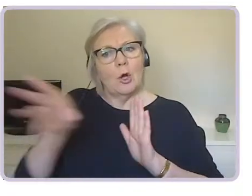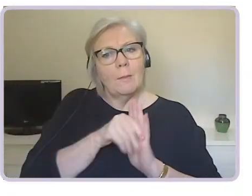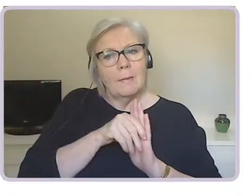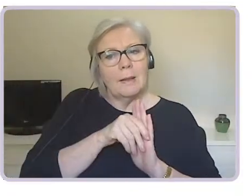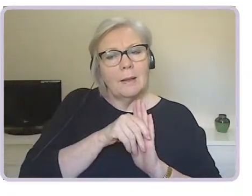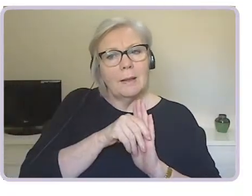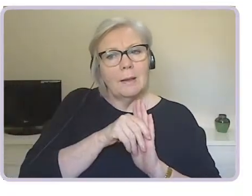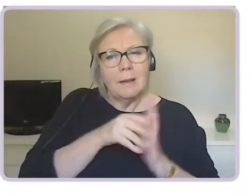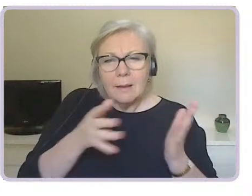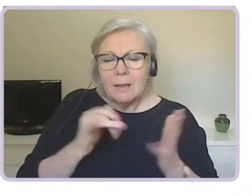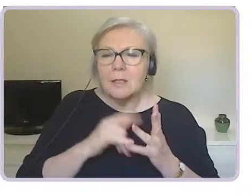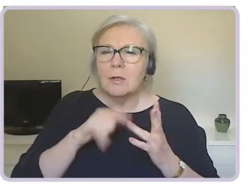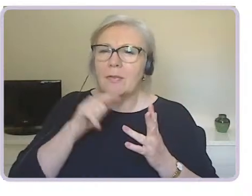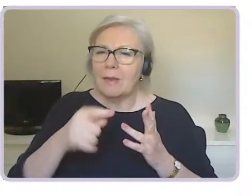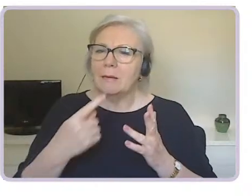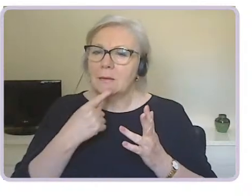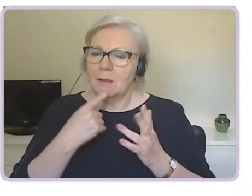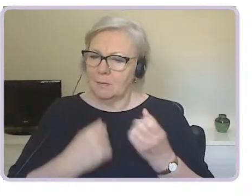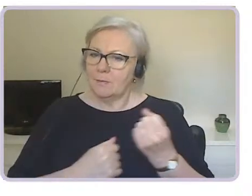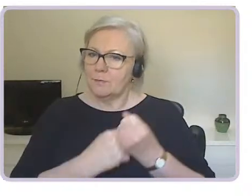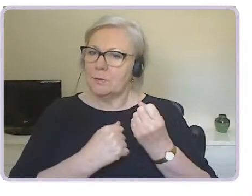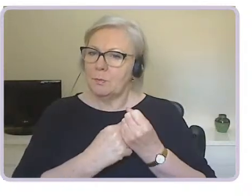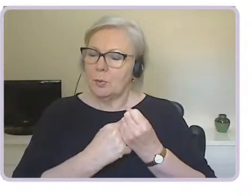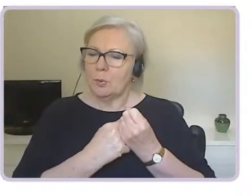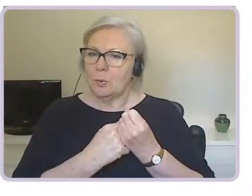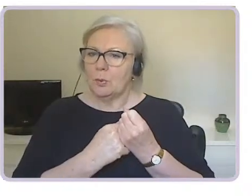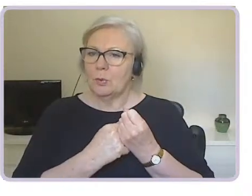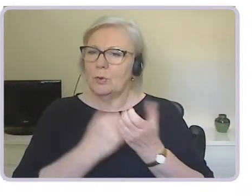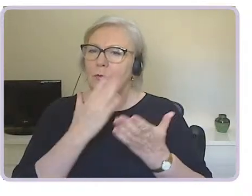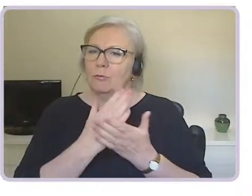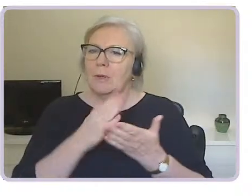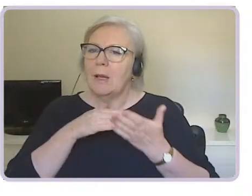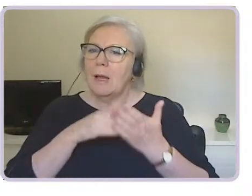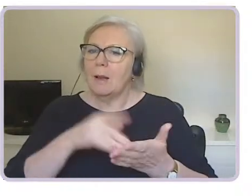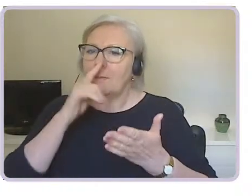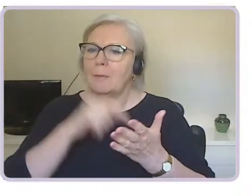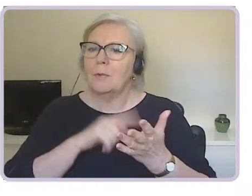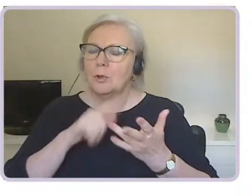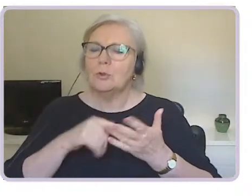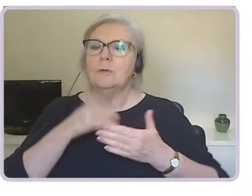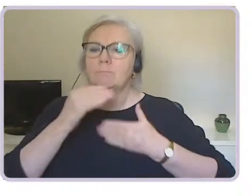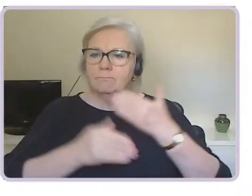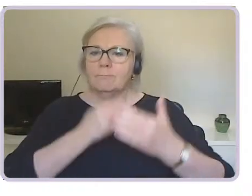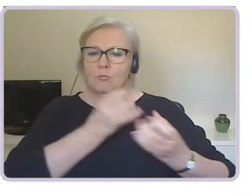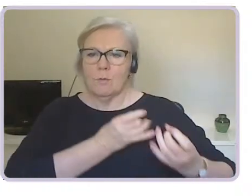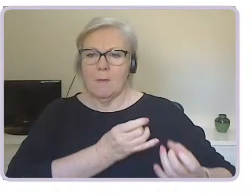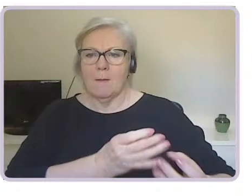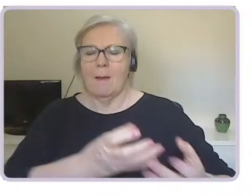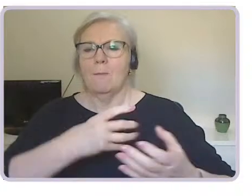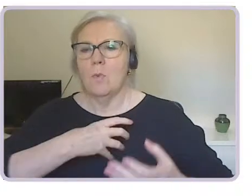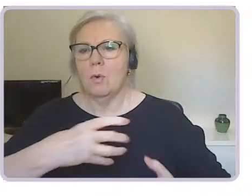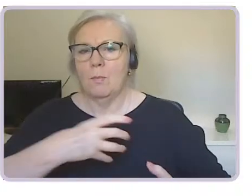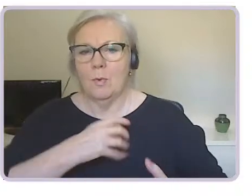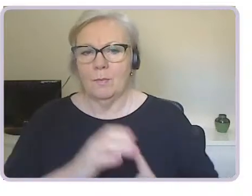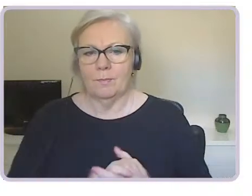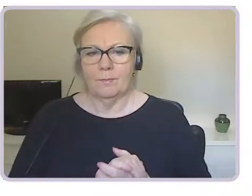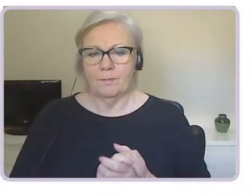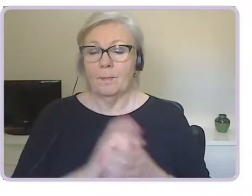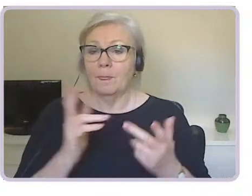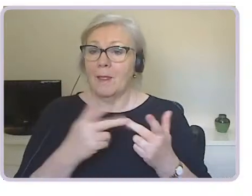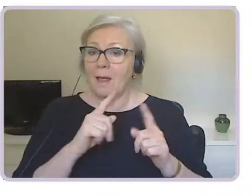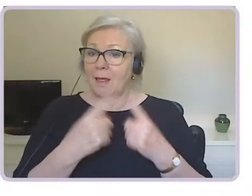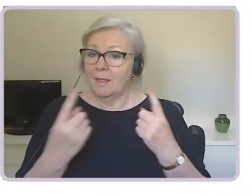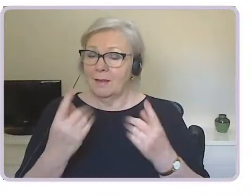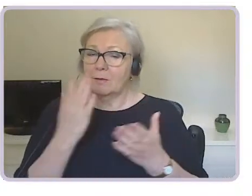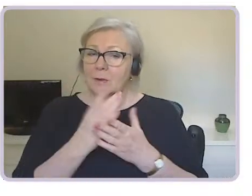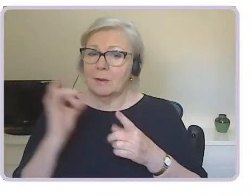support is really what motivates and propels people along that to more prepared. The other thing that's really important is having